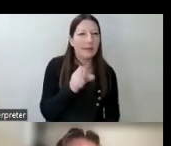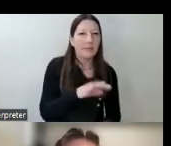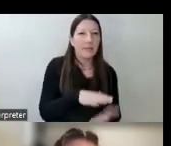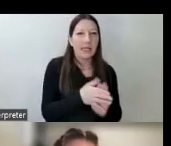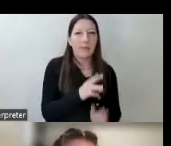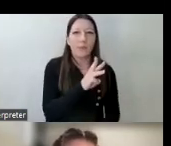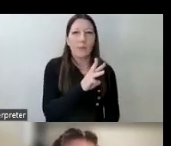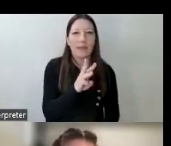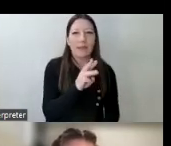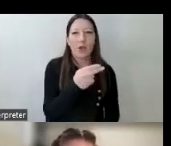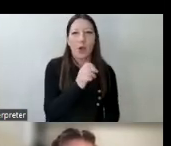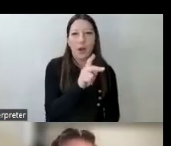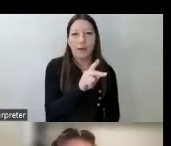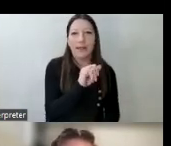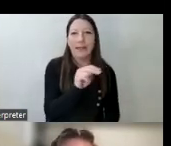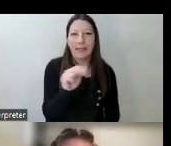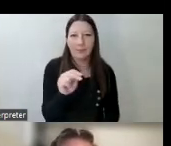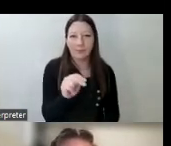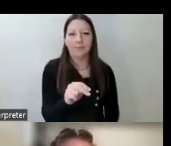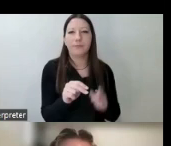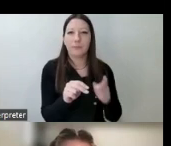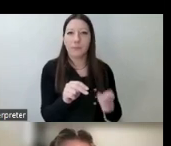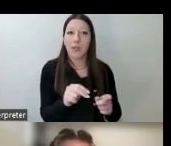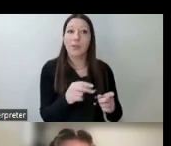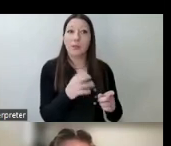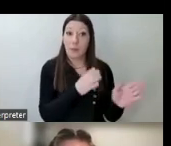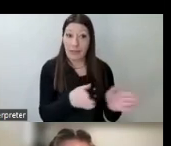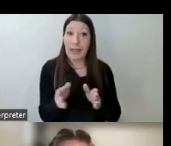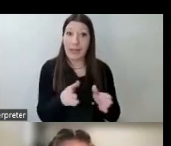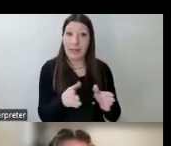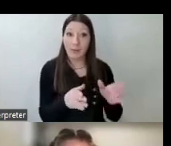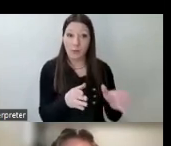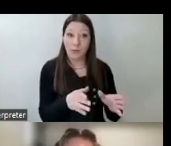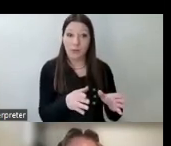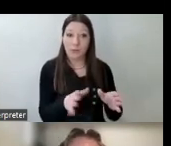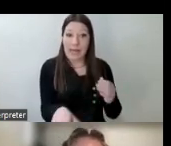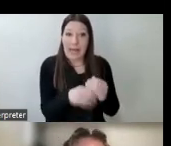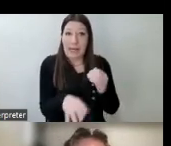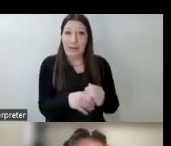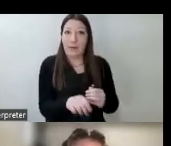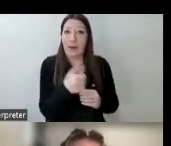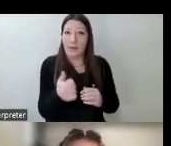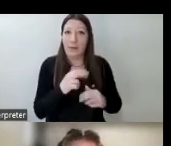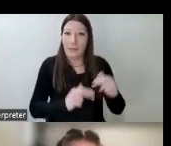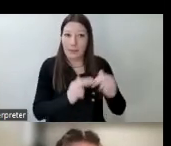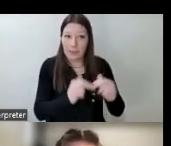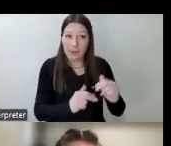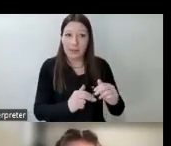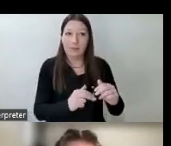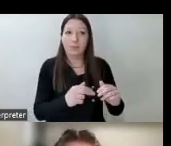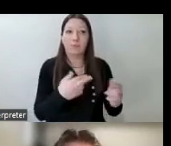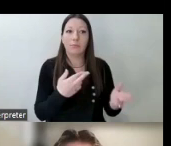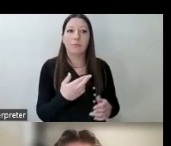as the West Hawk Inn, it was expanded to include motel-style rental cabins behind the restaurant. A patio was added, and the indoor